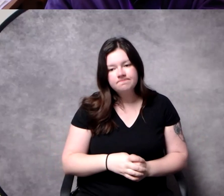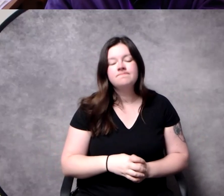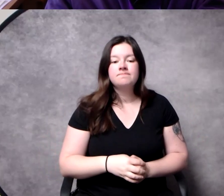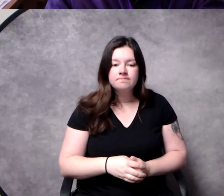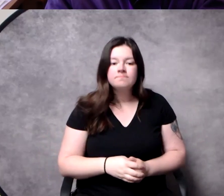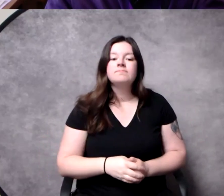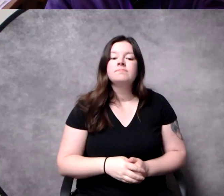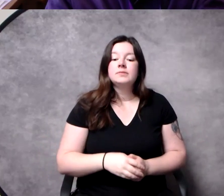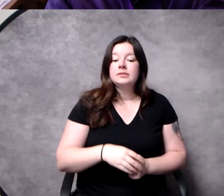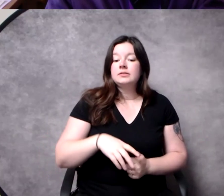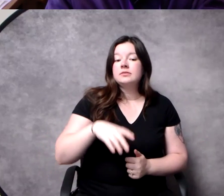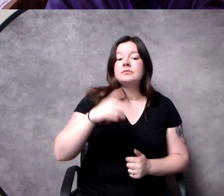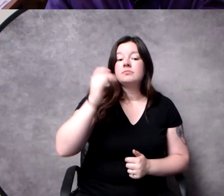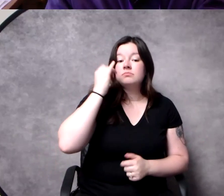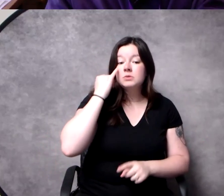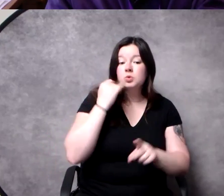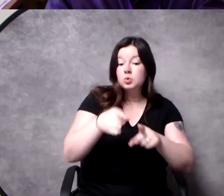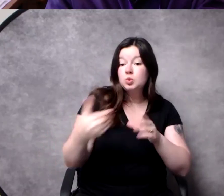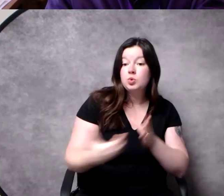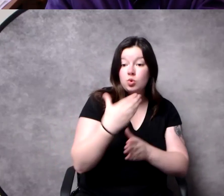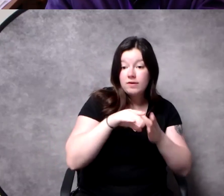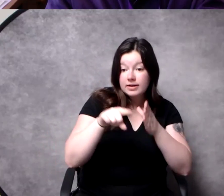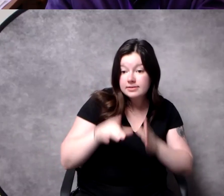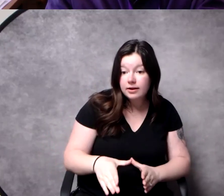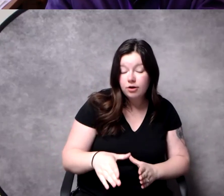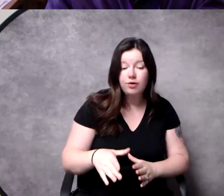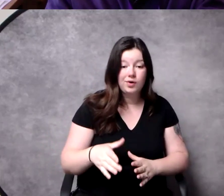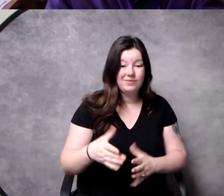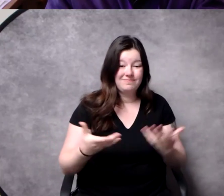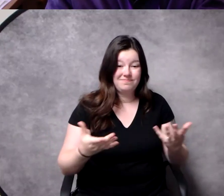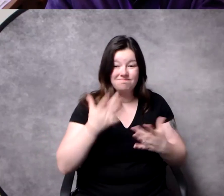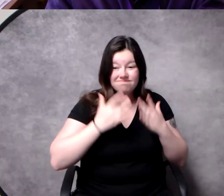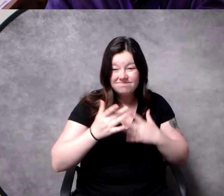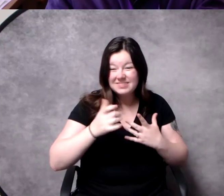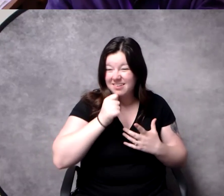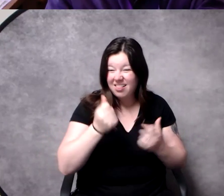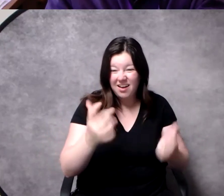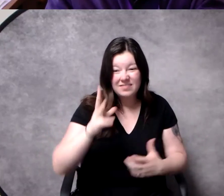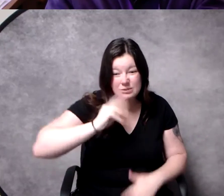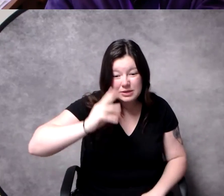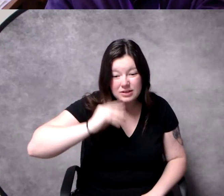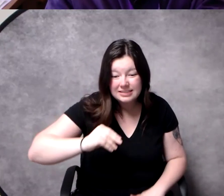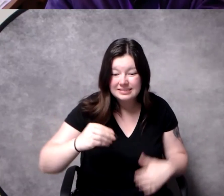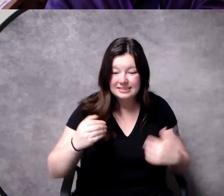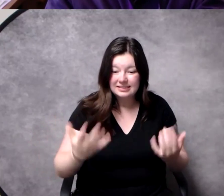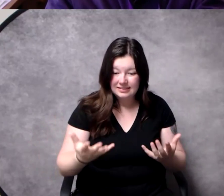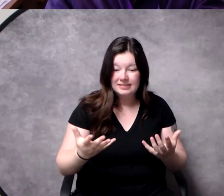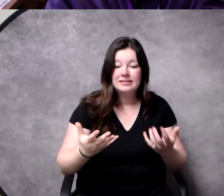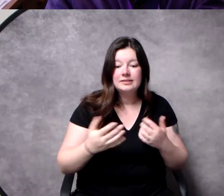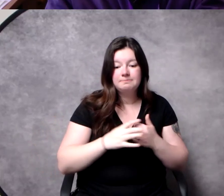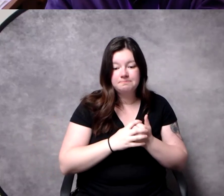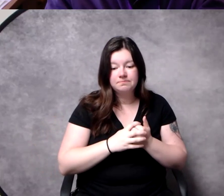don't have experience, if you don't have a funding record, you know, the Sure First application, you